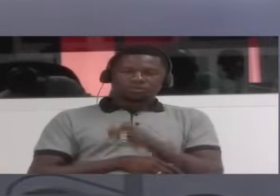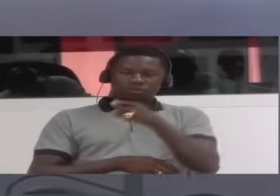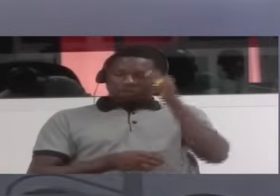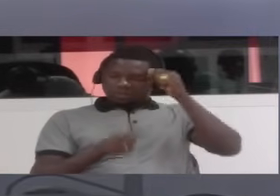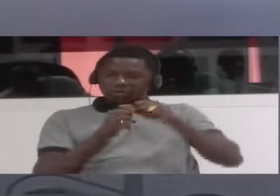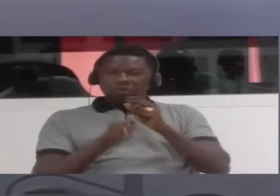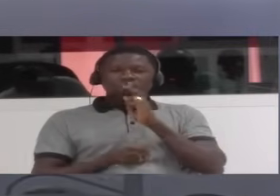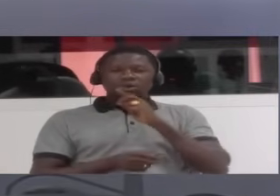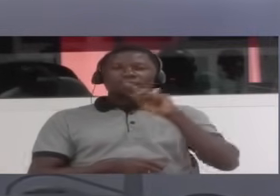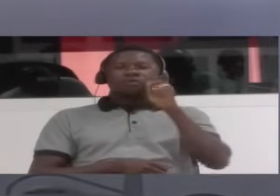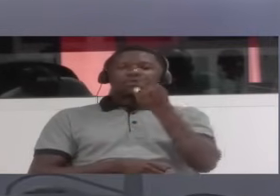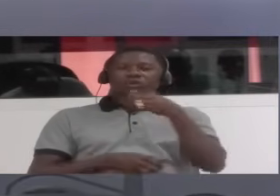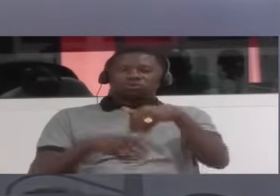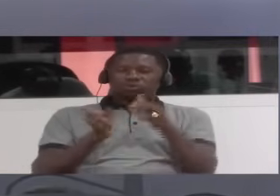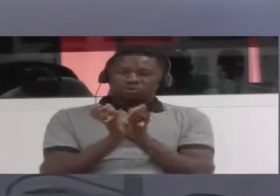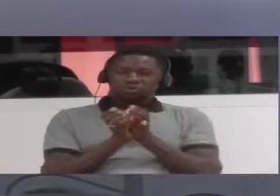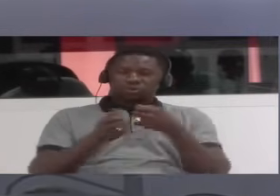intake?